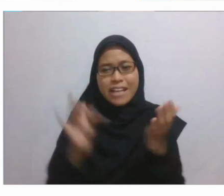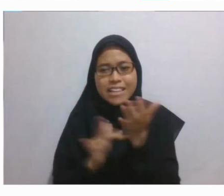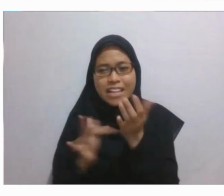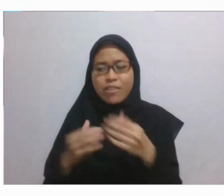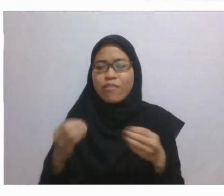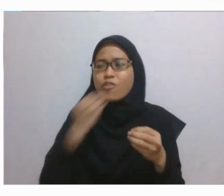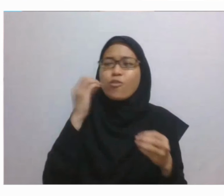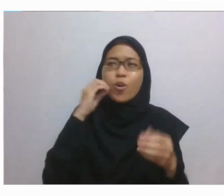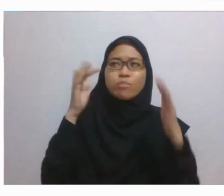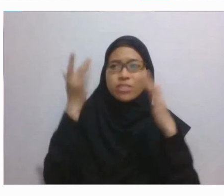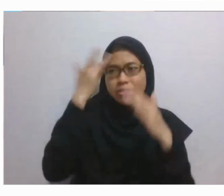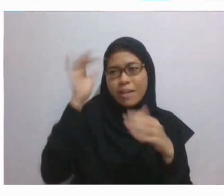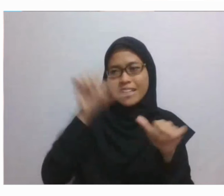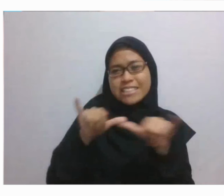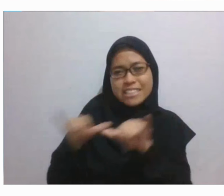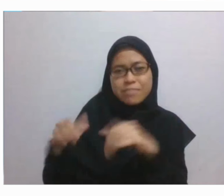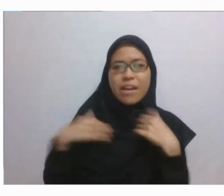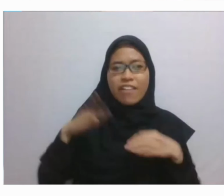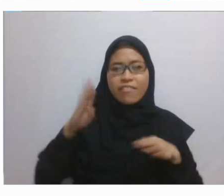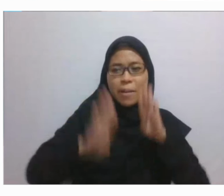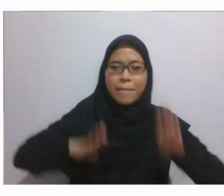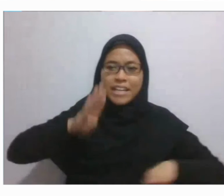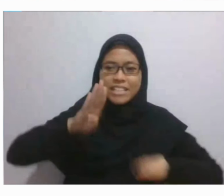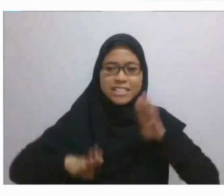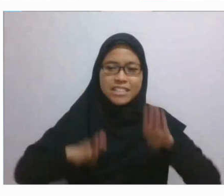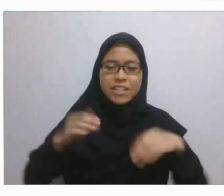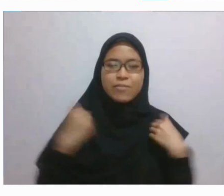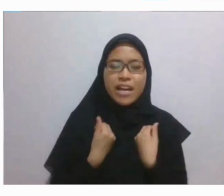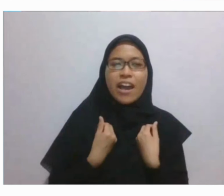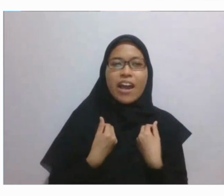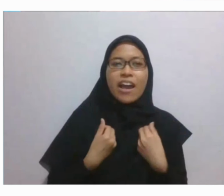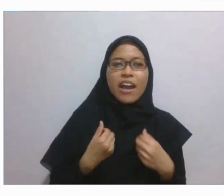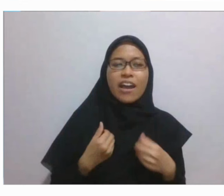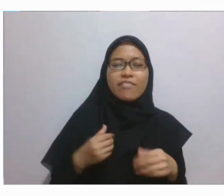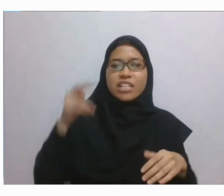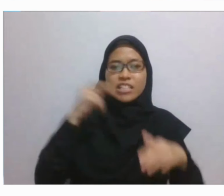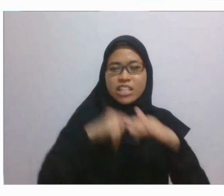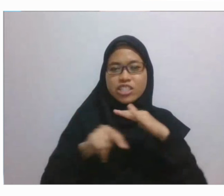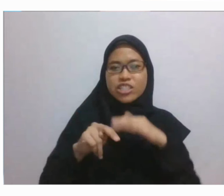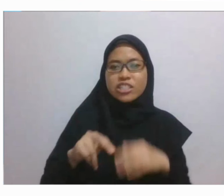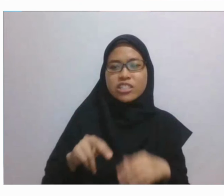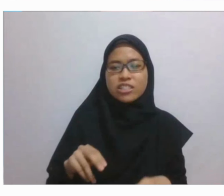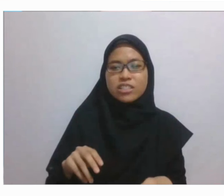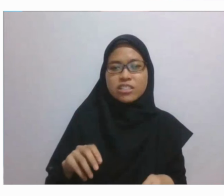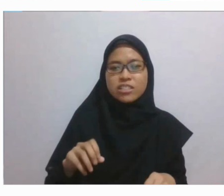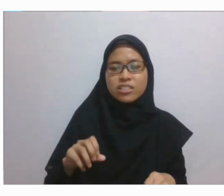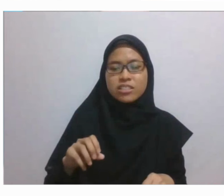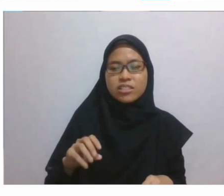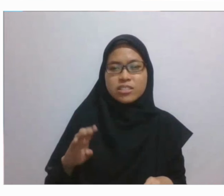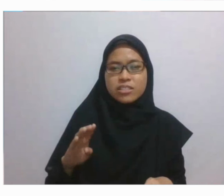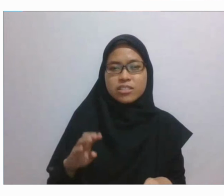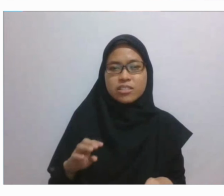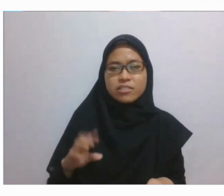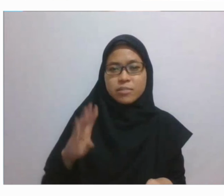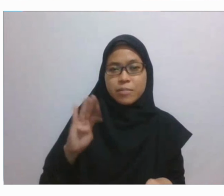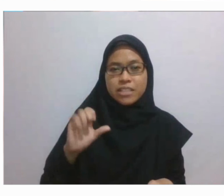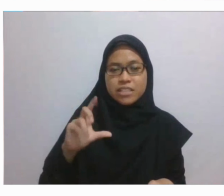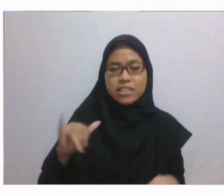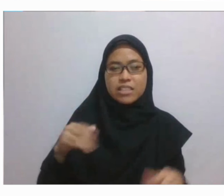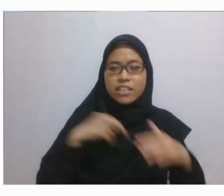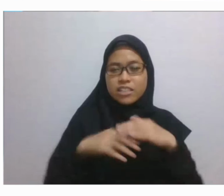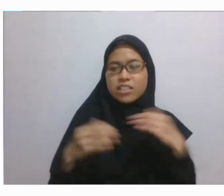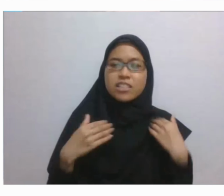got bicycles, we've got, you know, nature, all sorts of different approaches. And in a sense, you know, some people say, well,